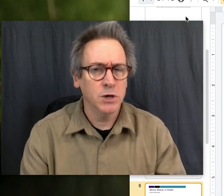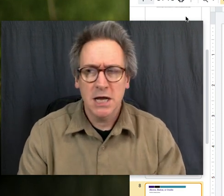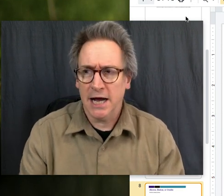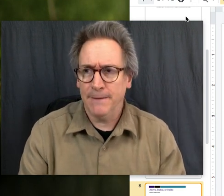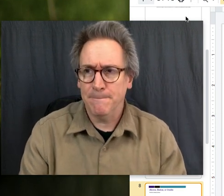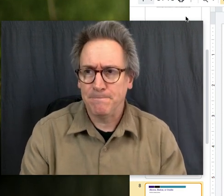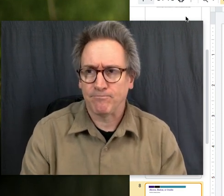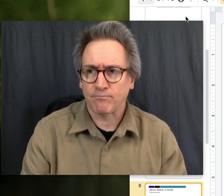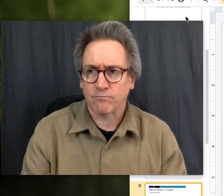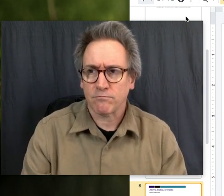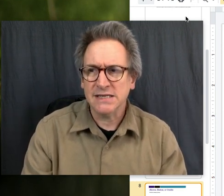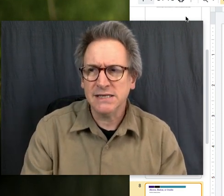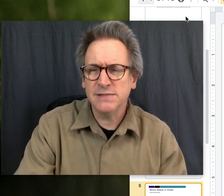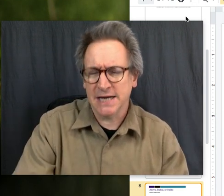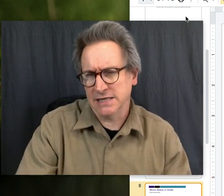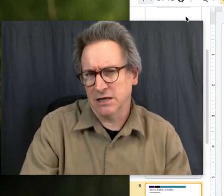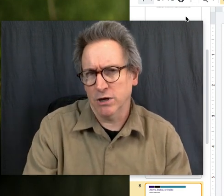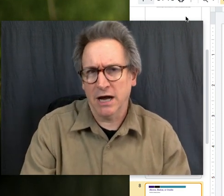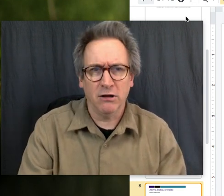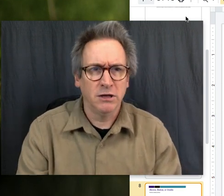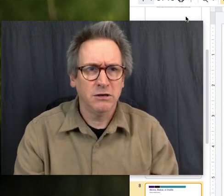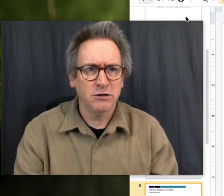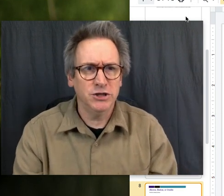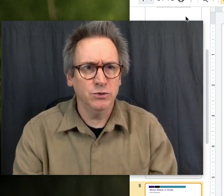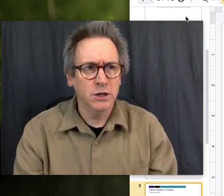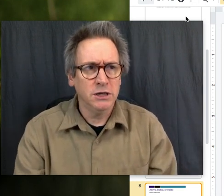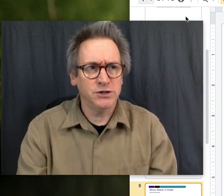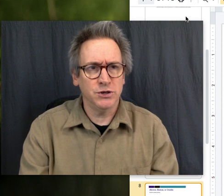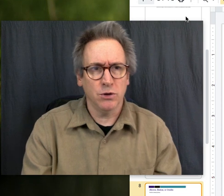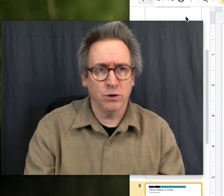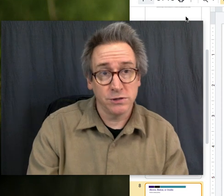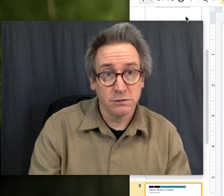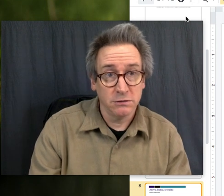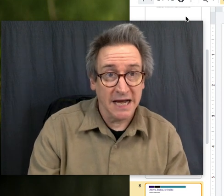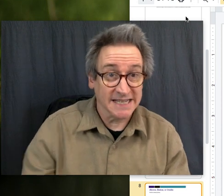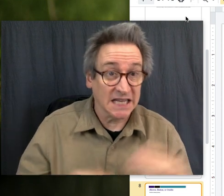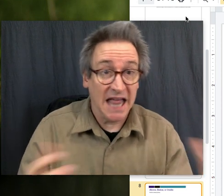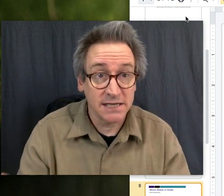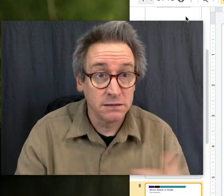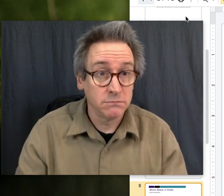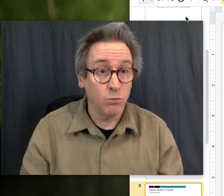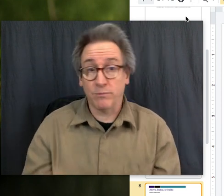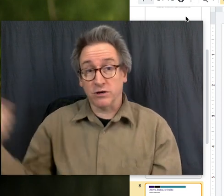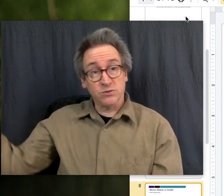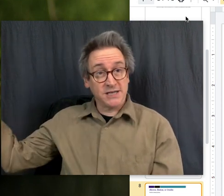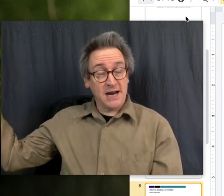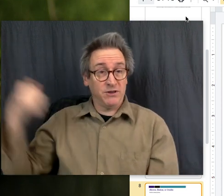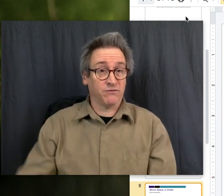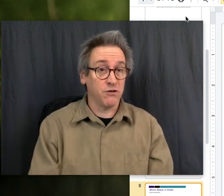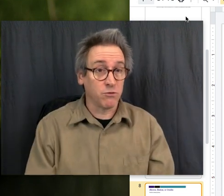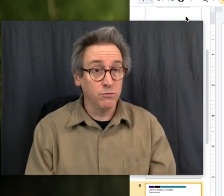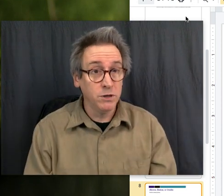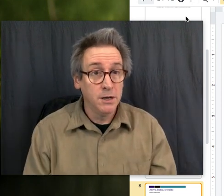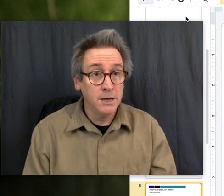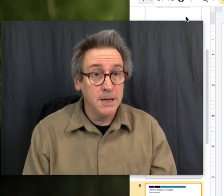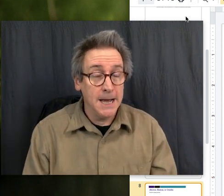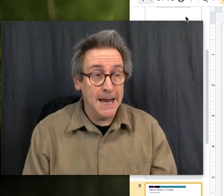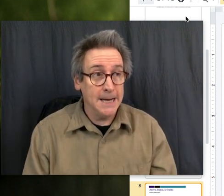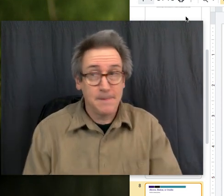2, sometimes in ASL 1, I'll do Sudokus as a class. One person will stand up at the front of the